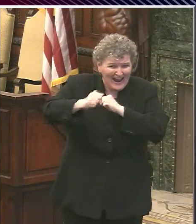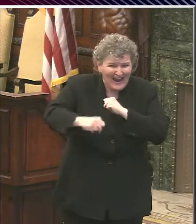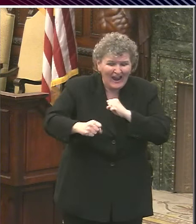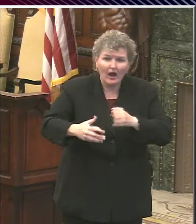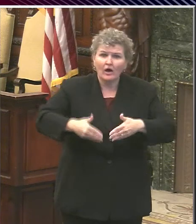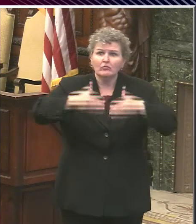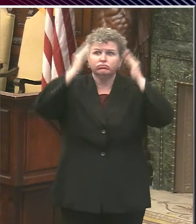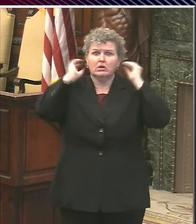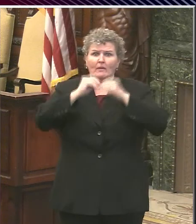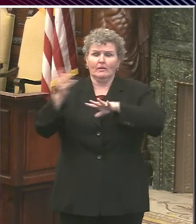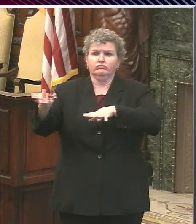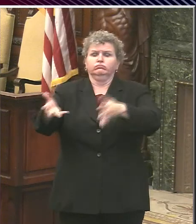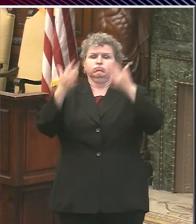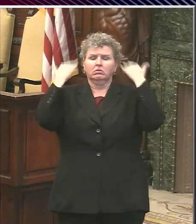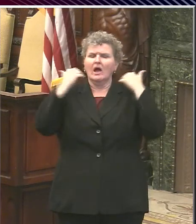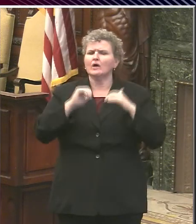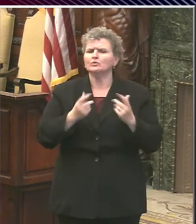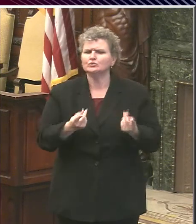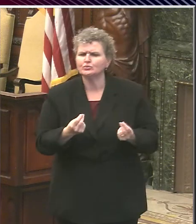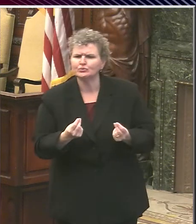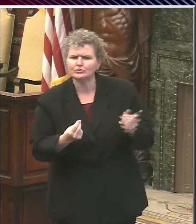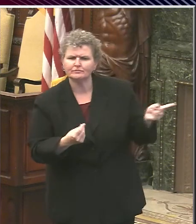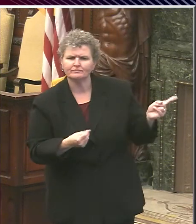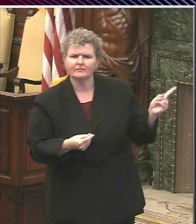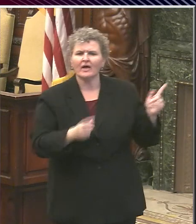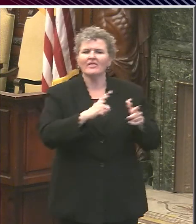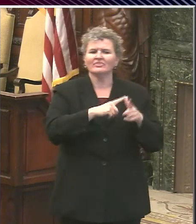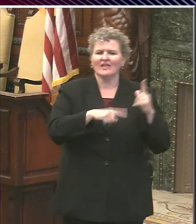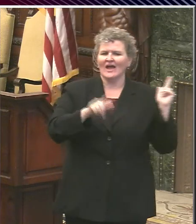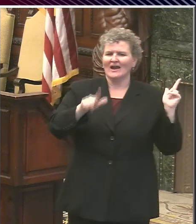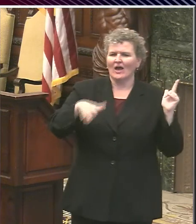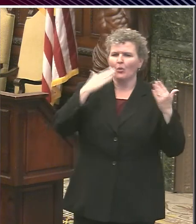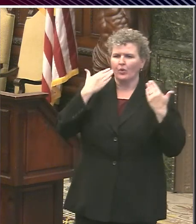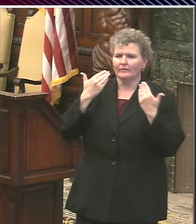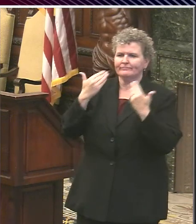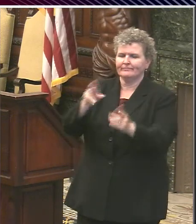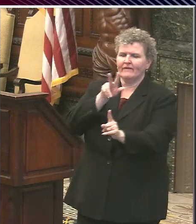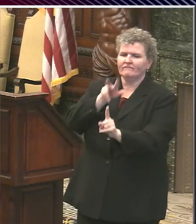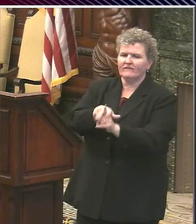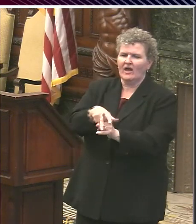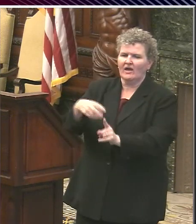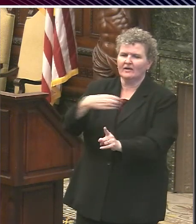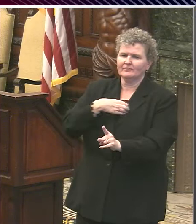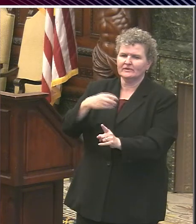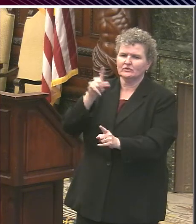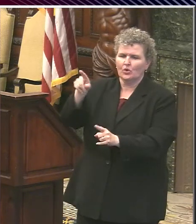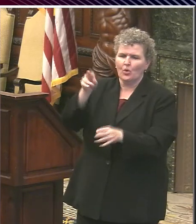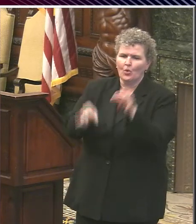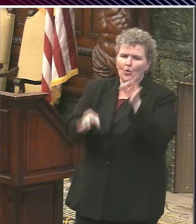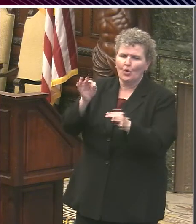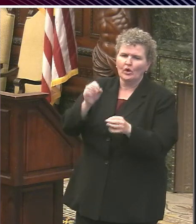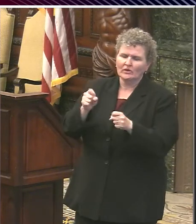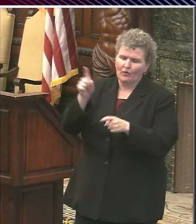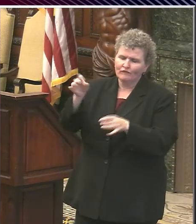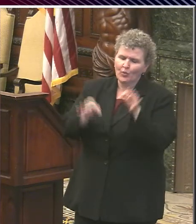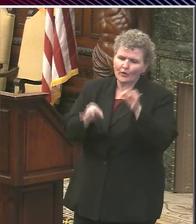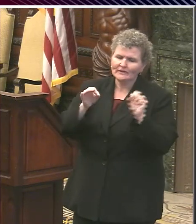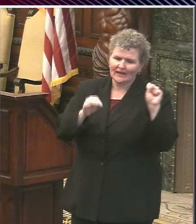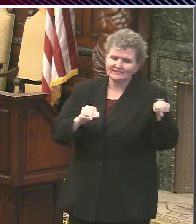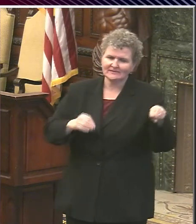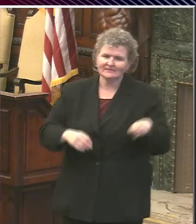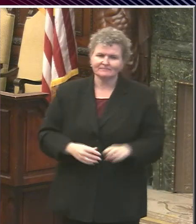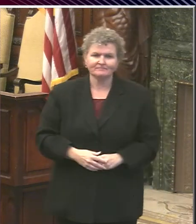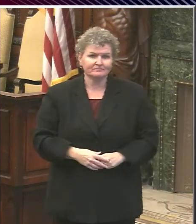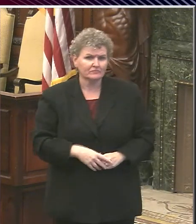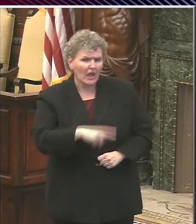then? Then the landlord would be able to go ahead with filing the complaint in eviction court. And the tenant would have no